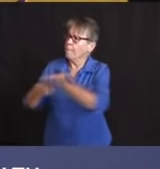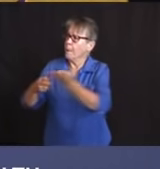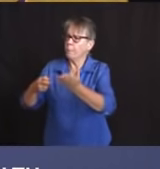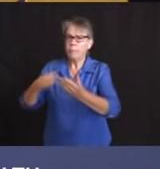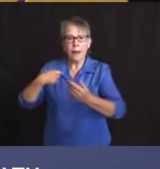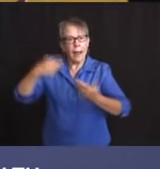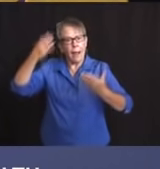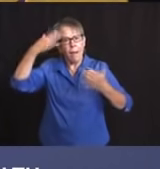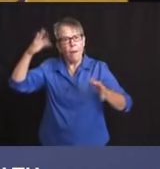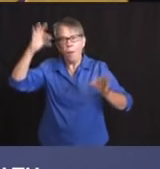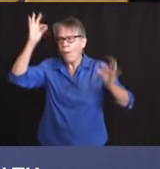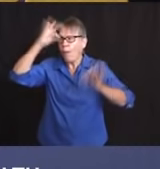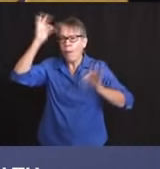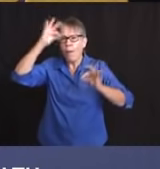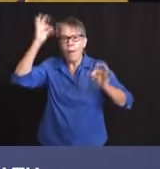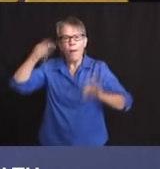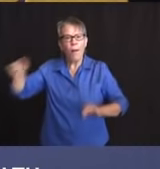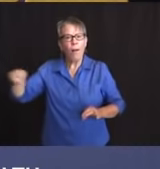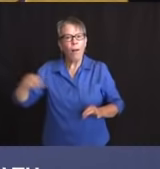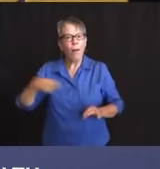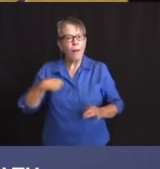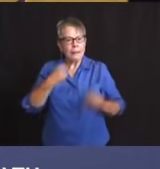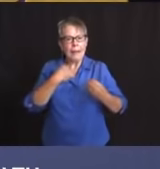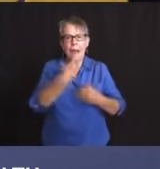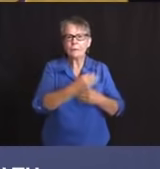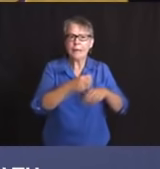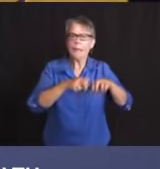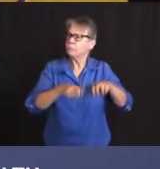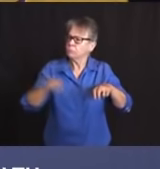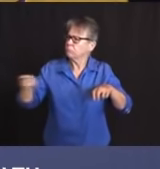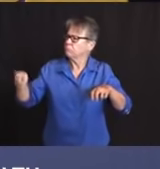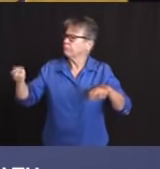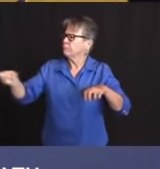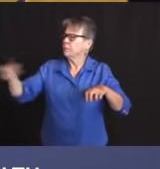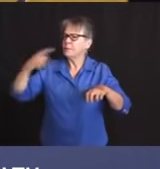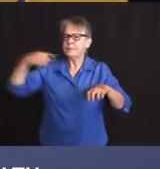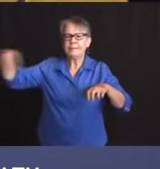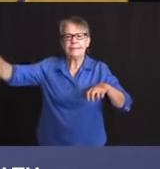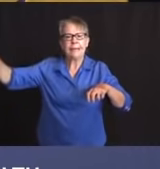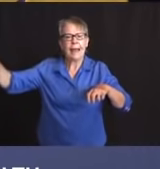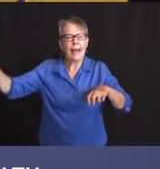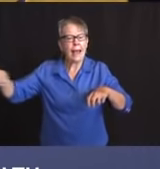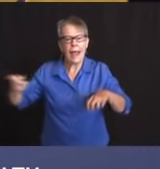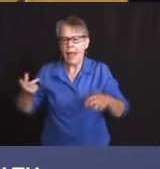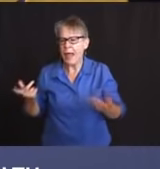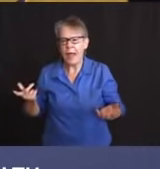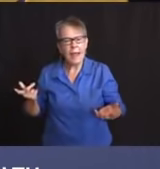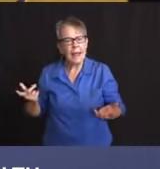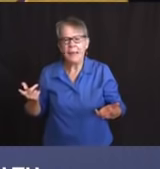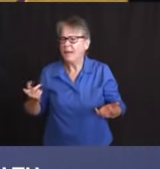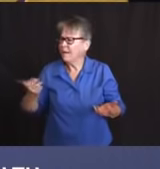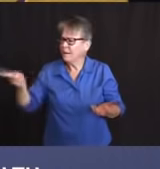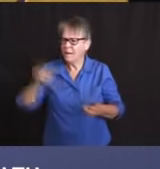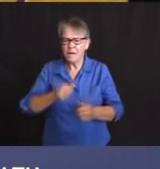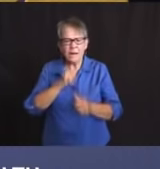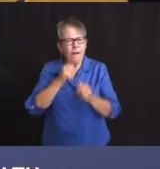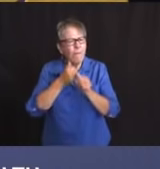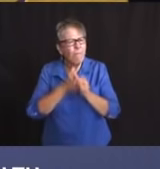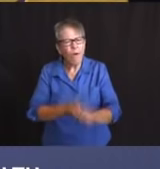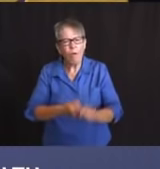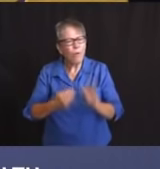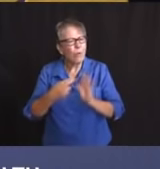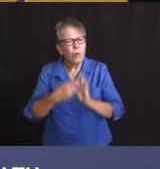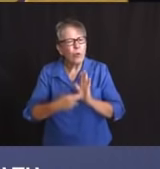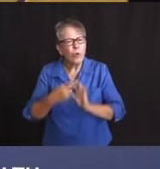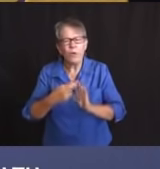face coverings, doing the right thing. And whether it's this situation in particular or any other one, folks have to play